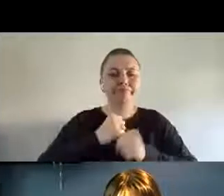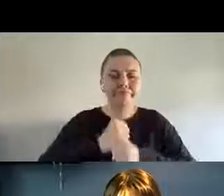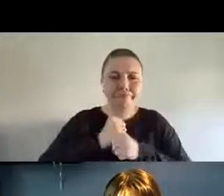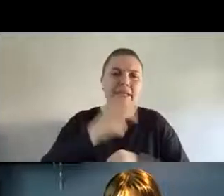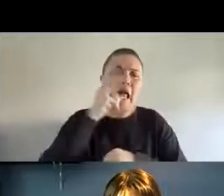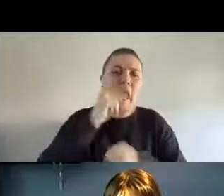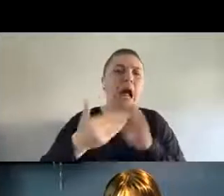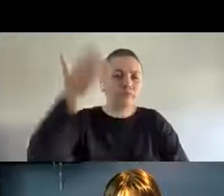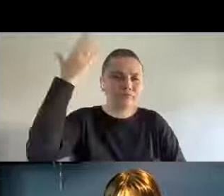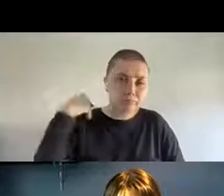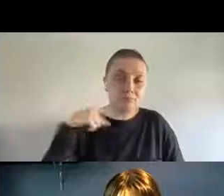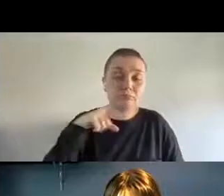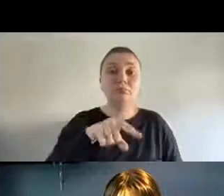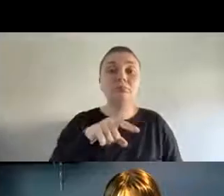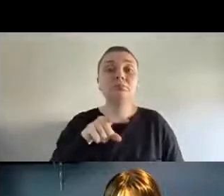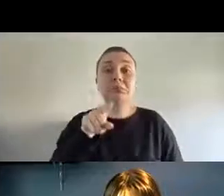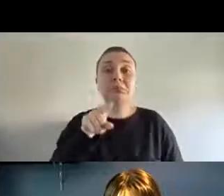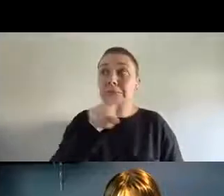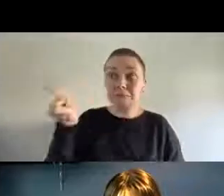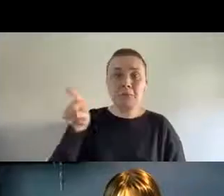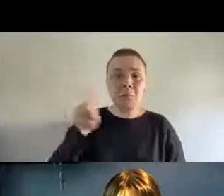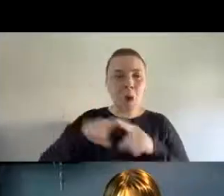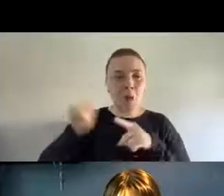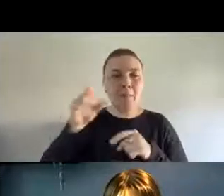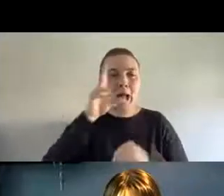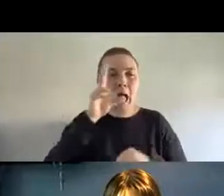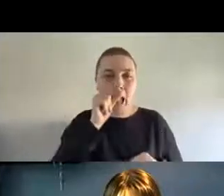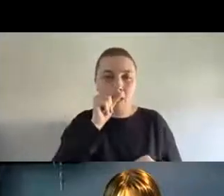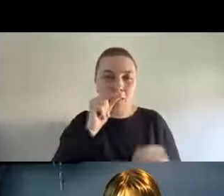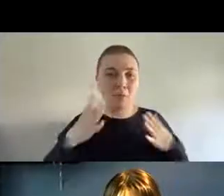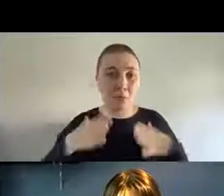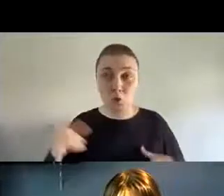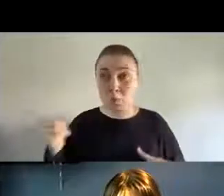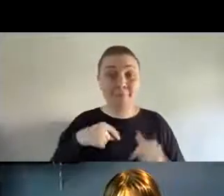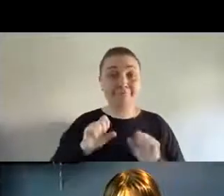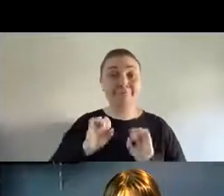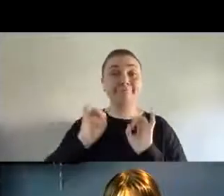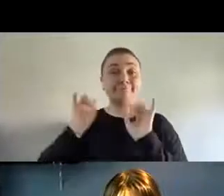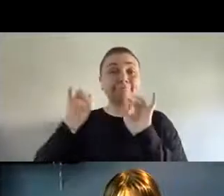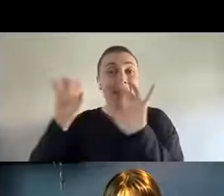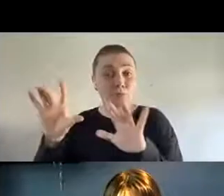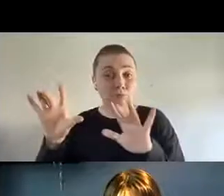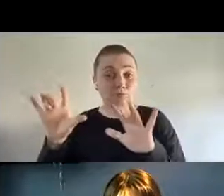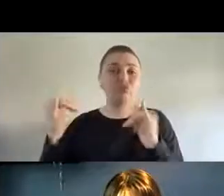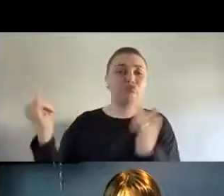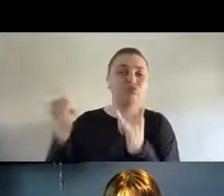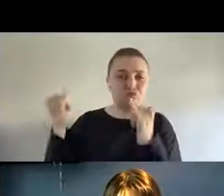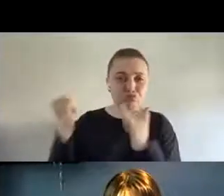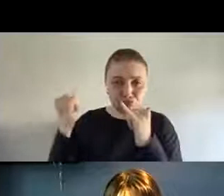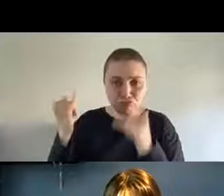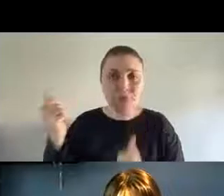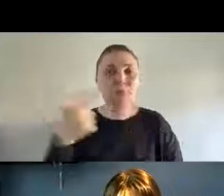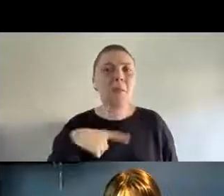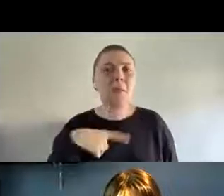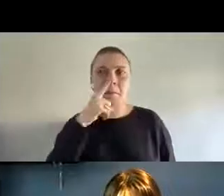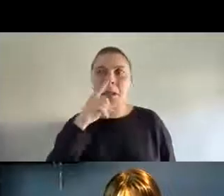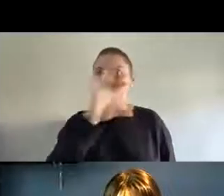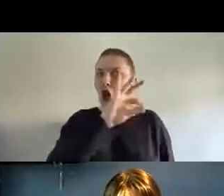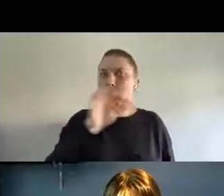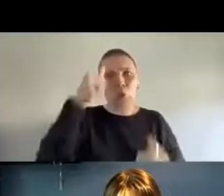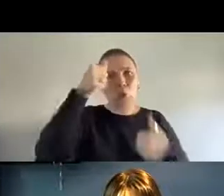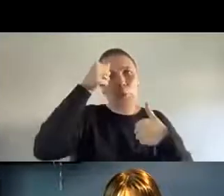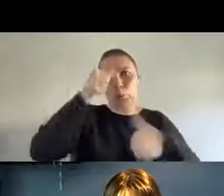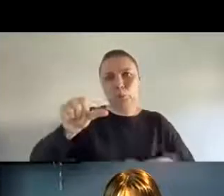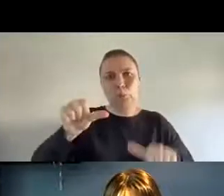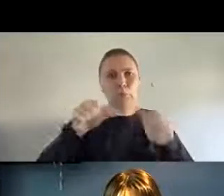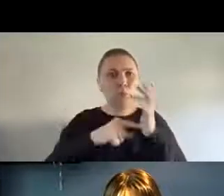was younger were able-bodied, and we used to go out, and because people aren't used to